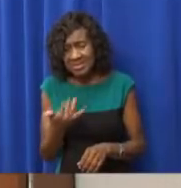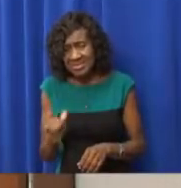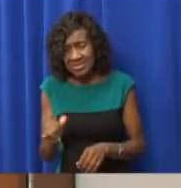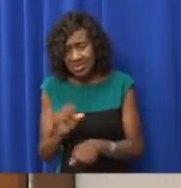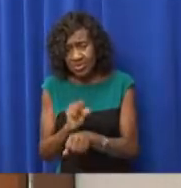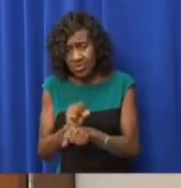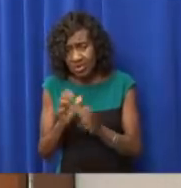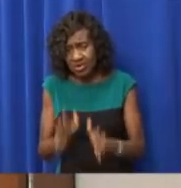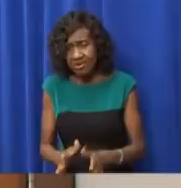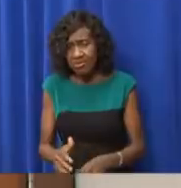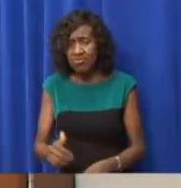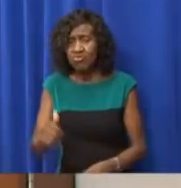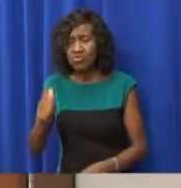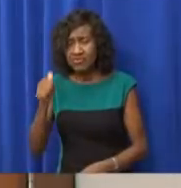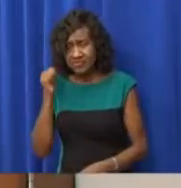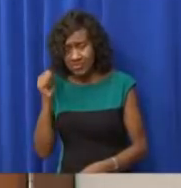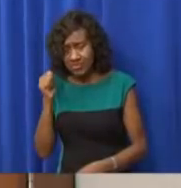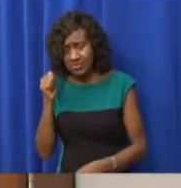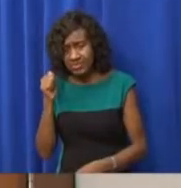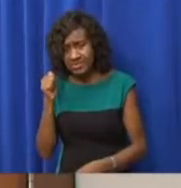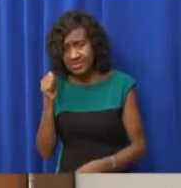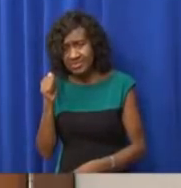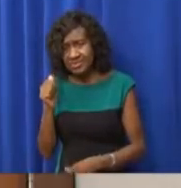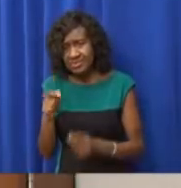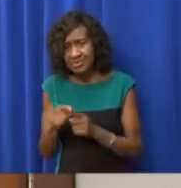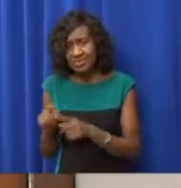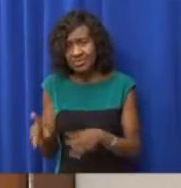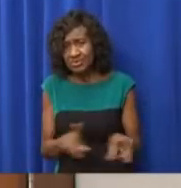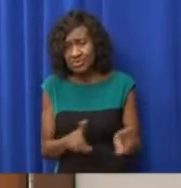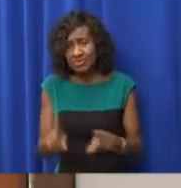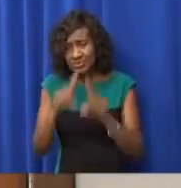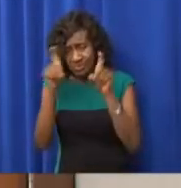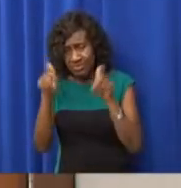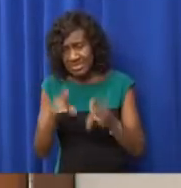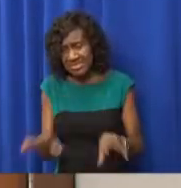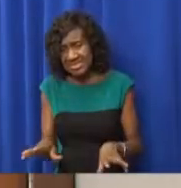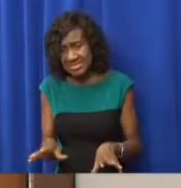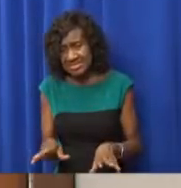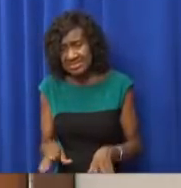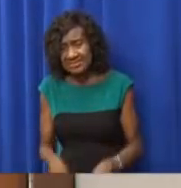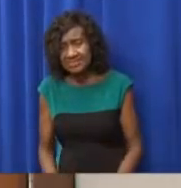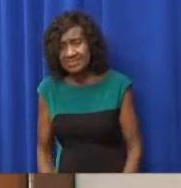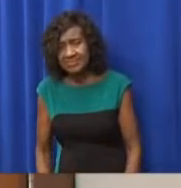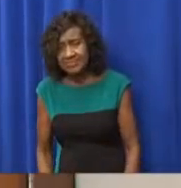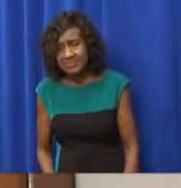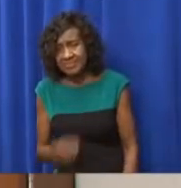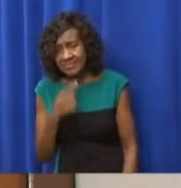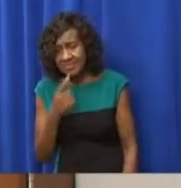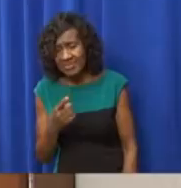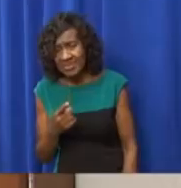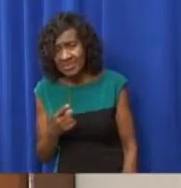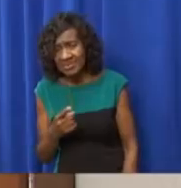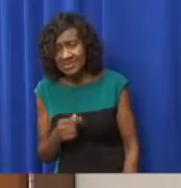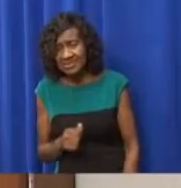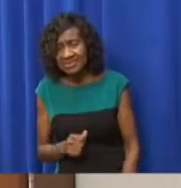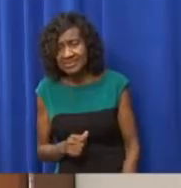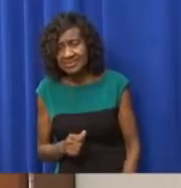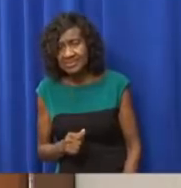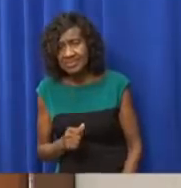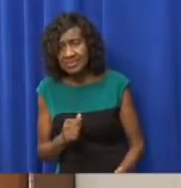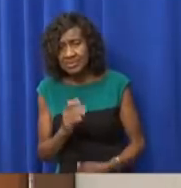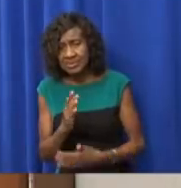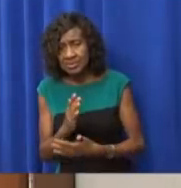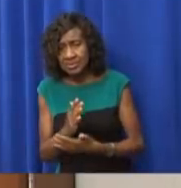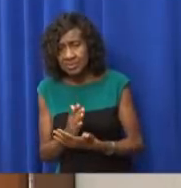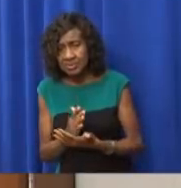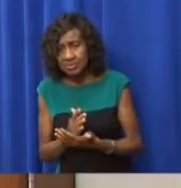not an expert in employment law. Certainly there are some industries, such as healthcare, where you can mandate that people are required to